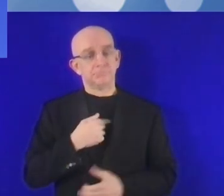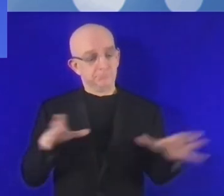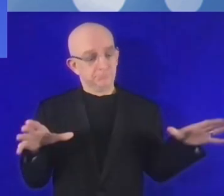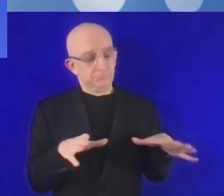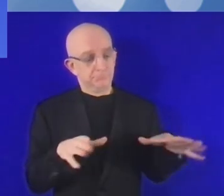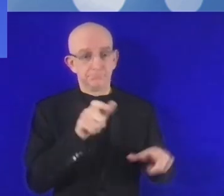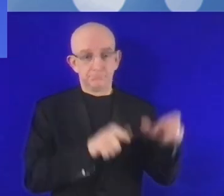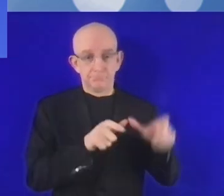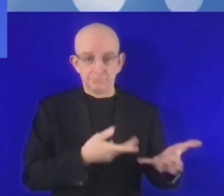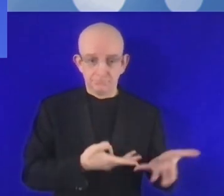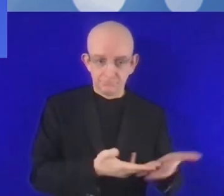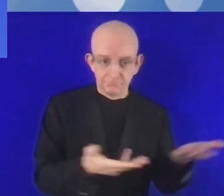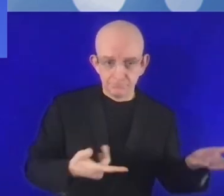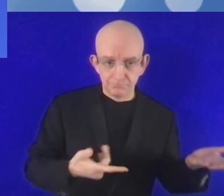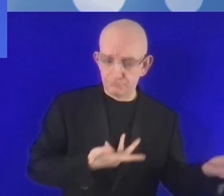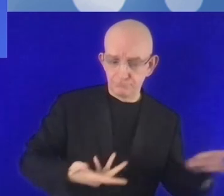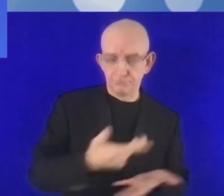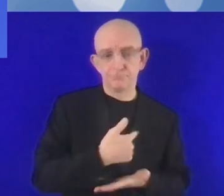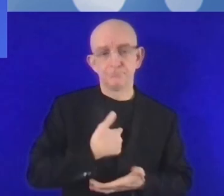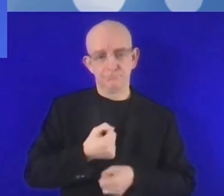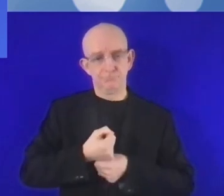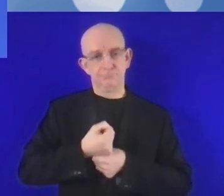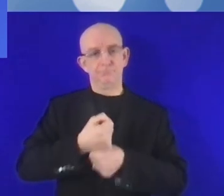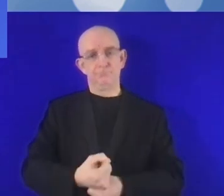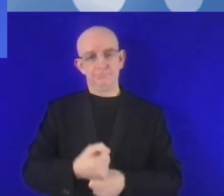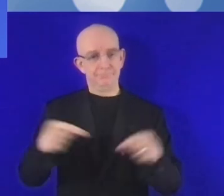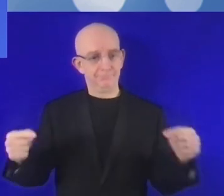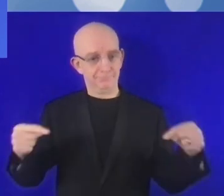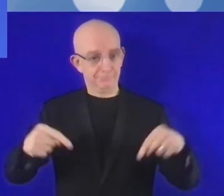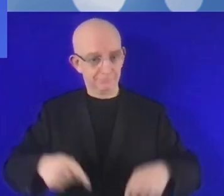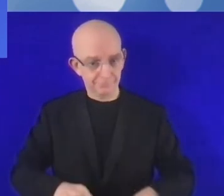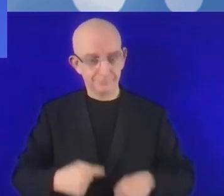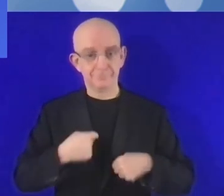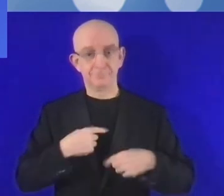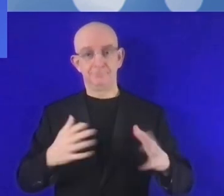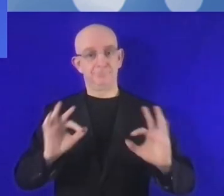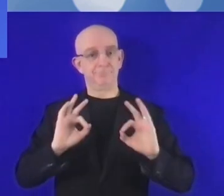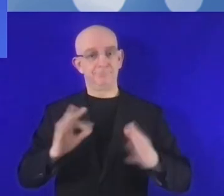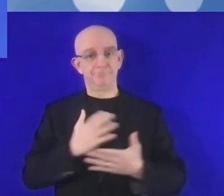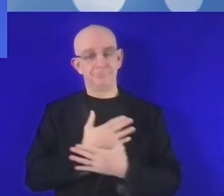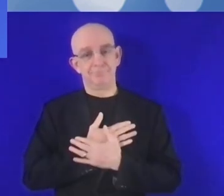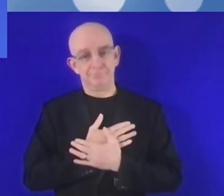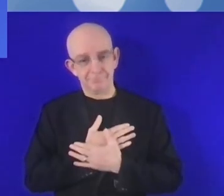I'm so grateful for this opportunity, and at the meantime,